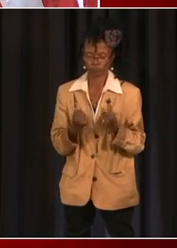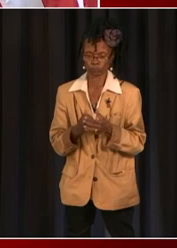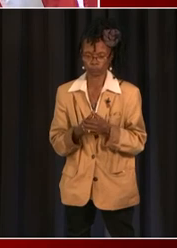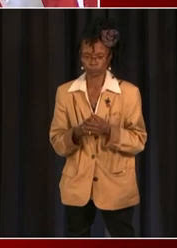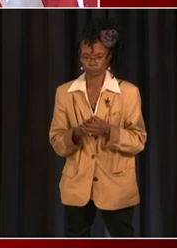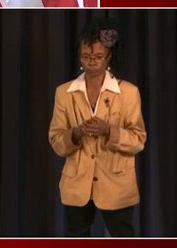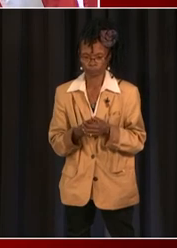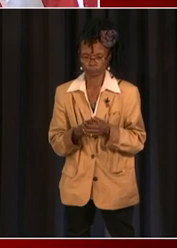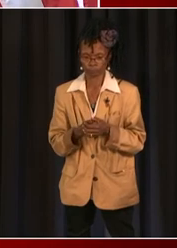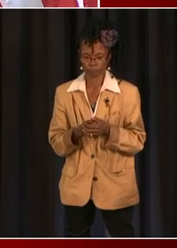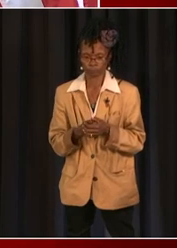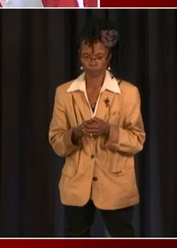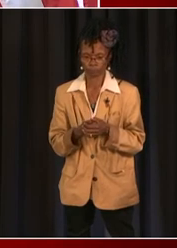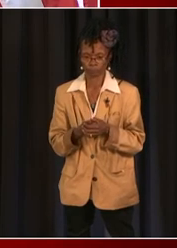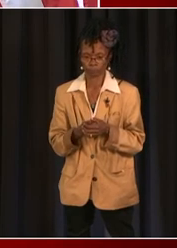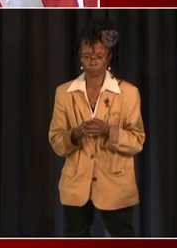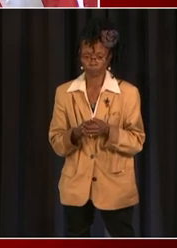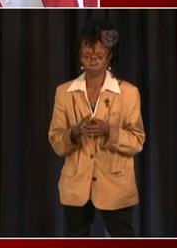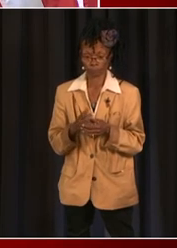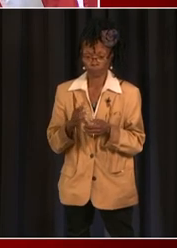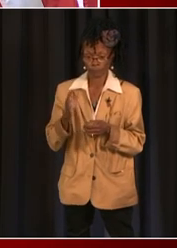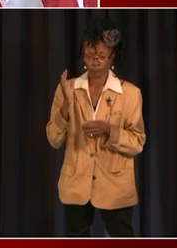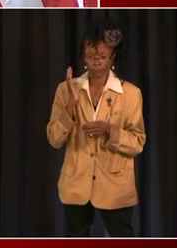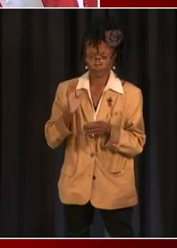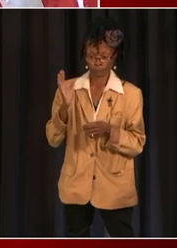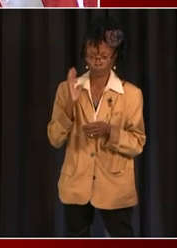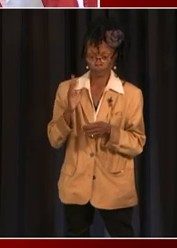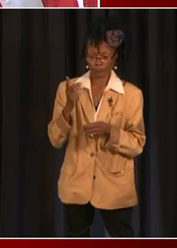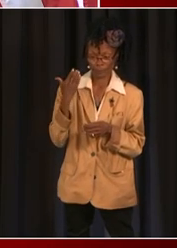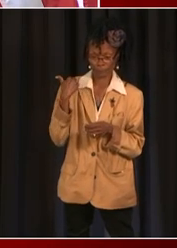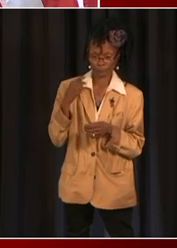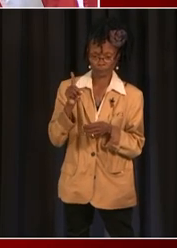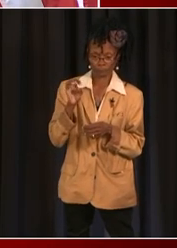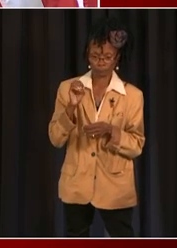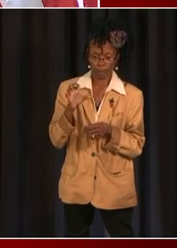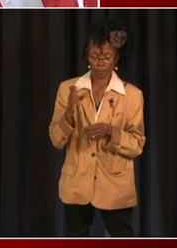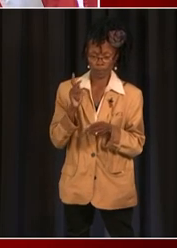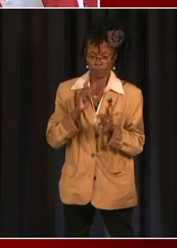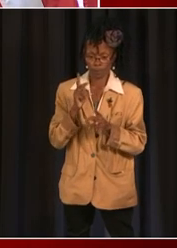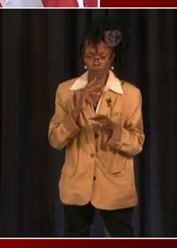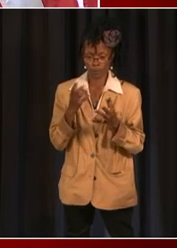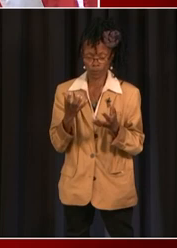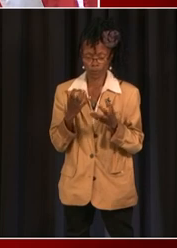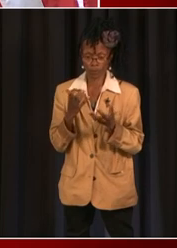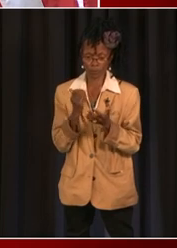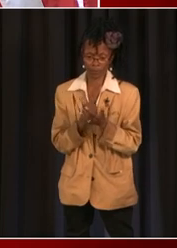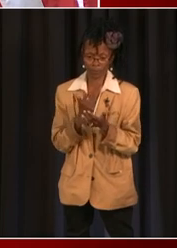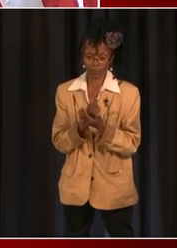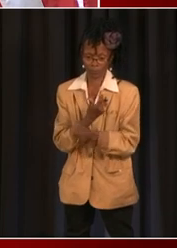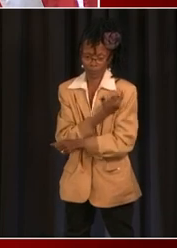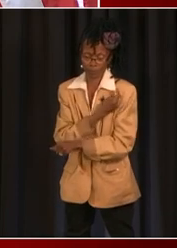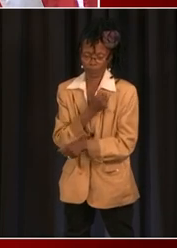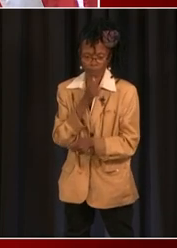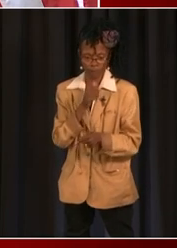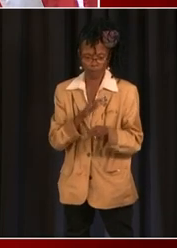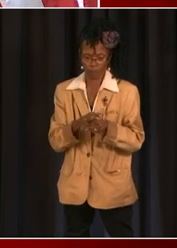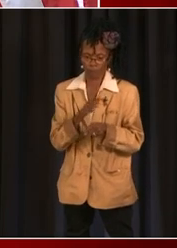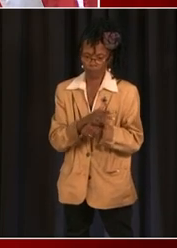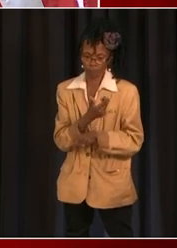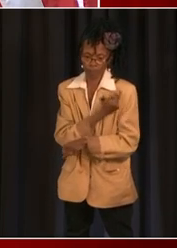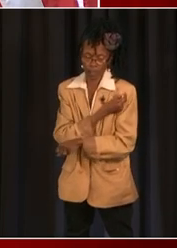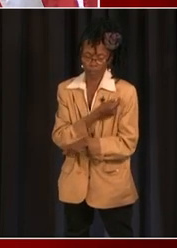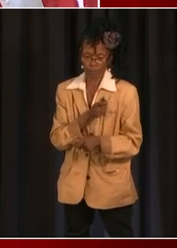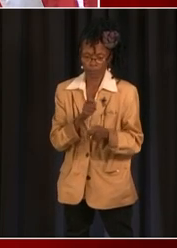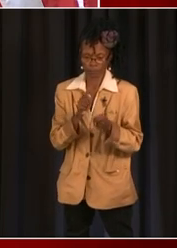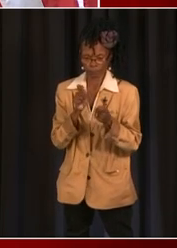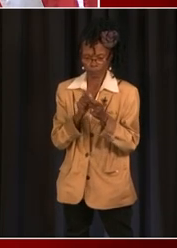December, where supply was low and demand was high. And we had specific locations where people were